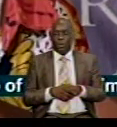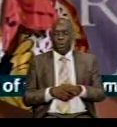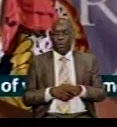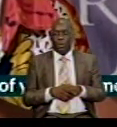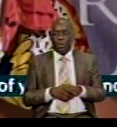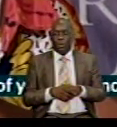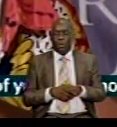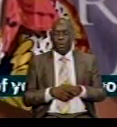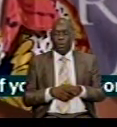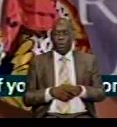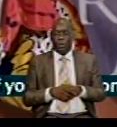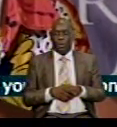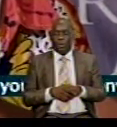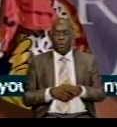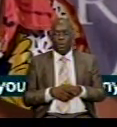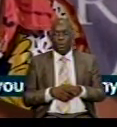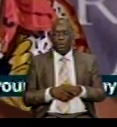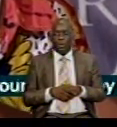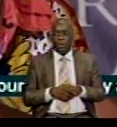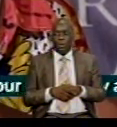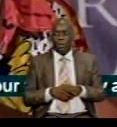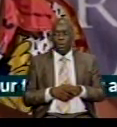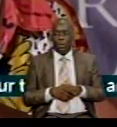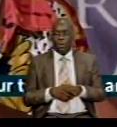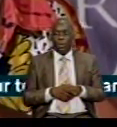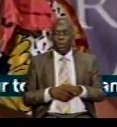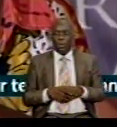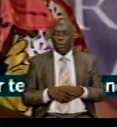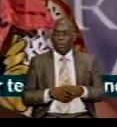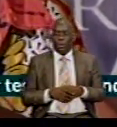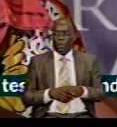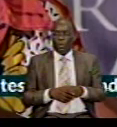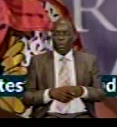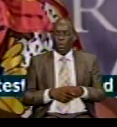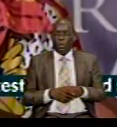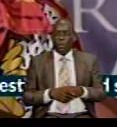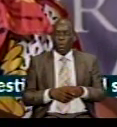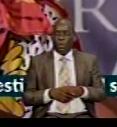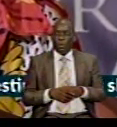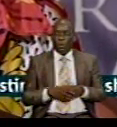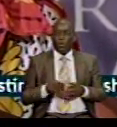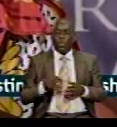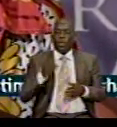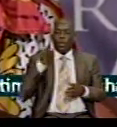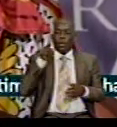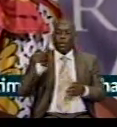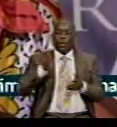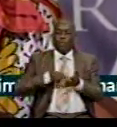I fell bad on the 10th of February 2014 when I fell from a height at the roadside.